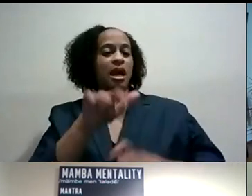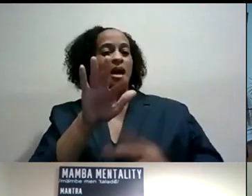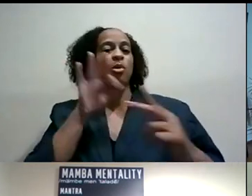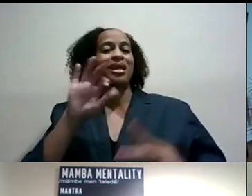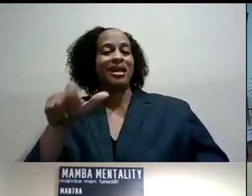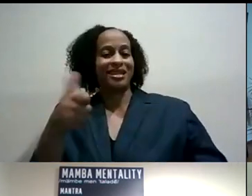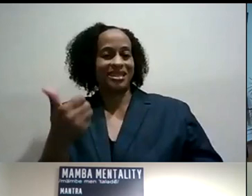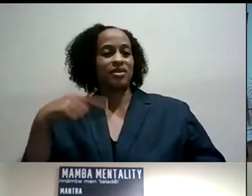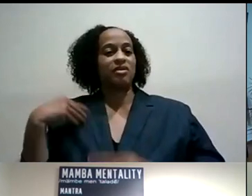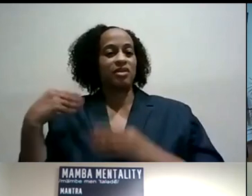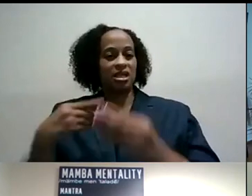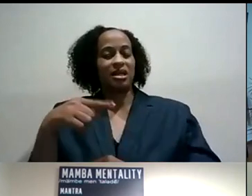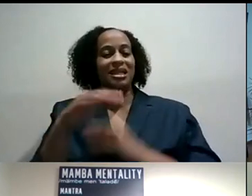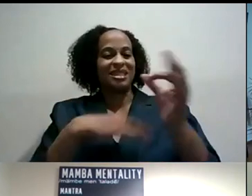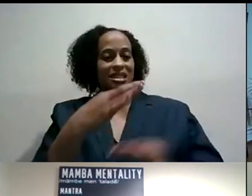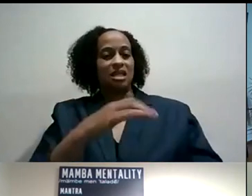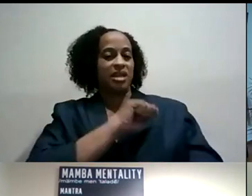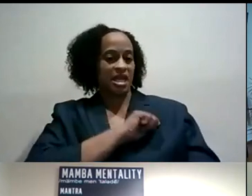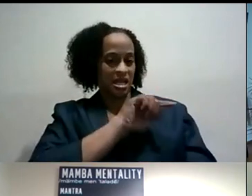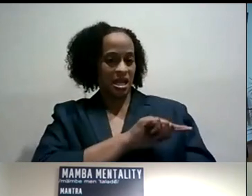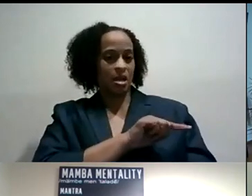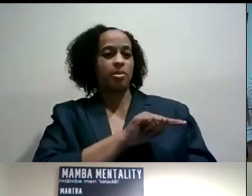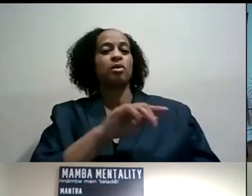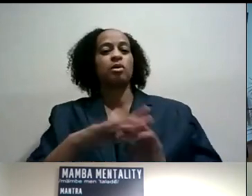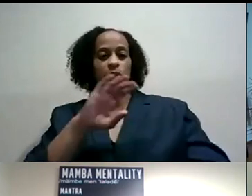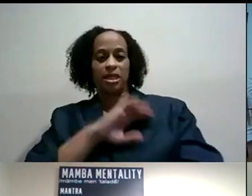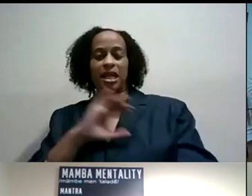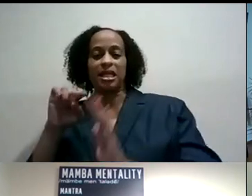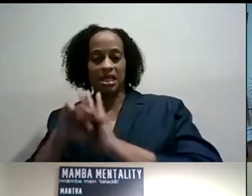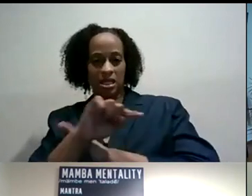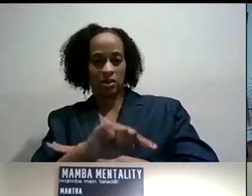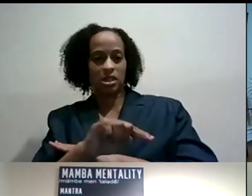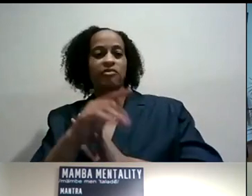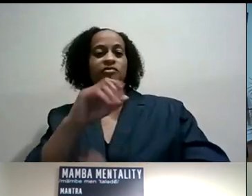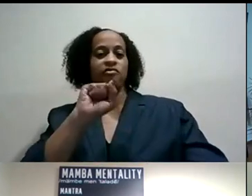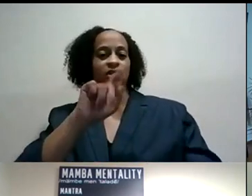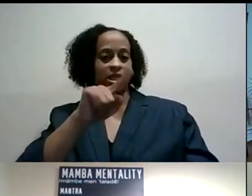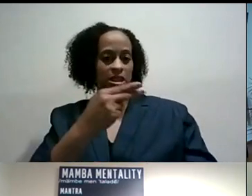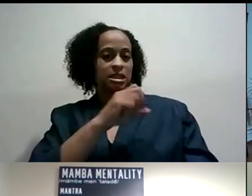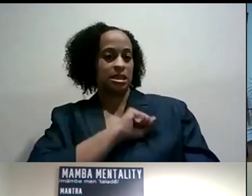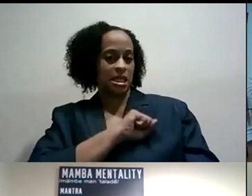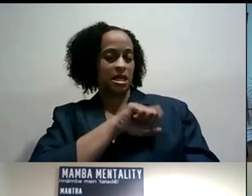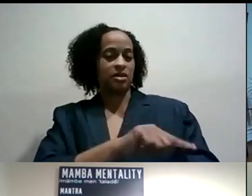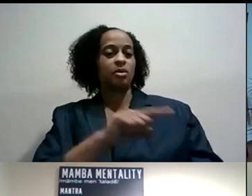seed for him instead of Abel, whom Cain killed. And as for Seth, to him also